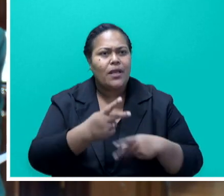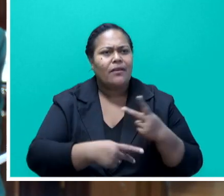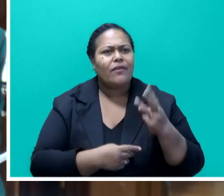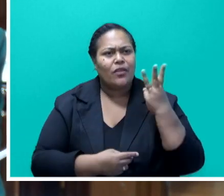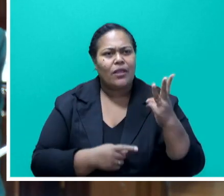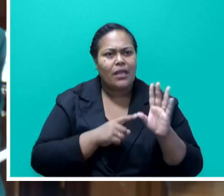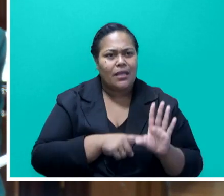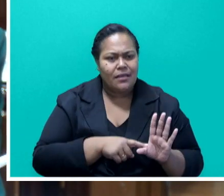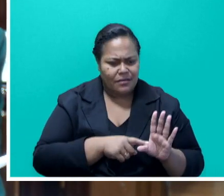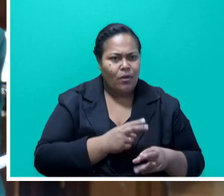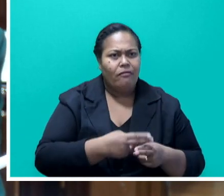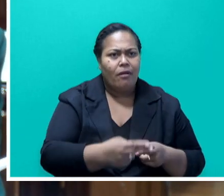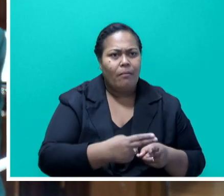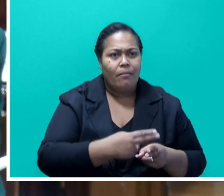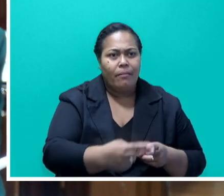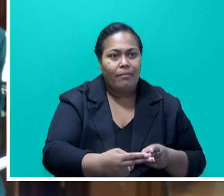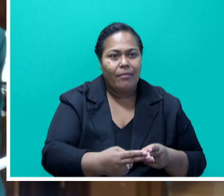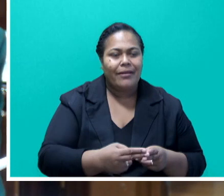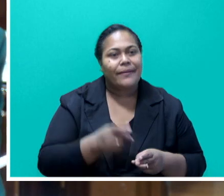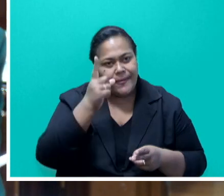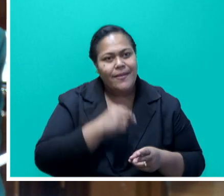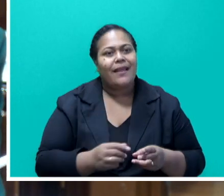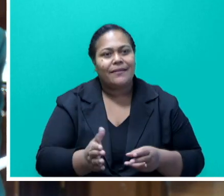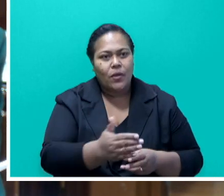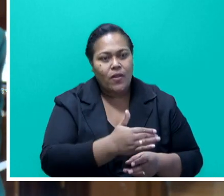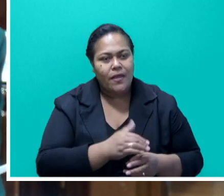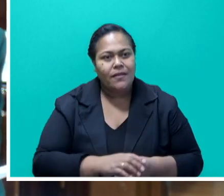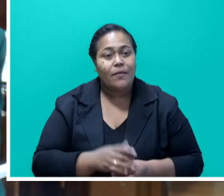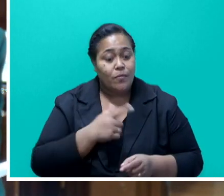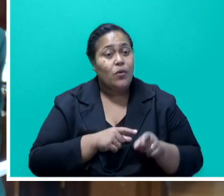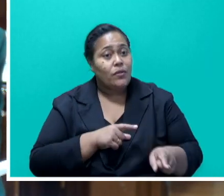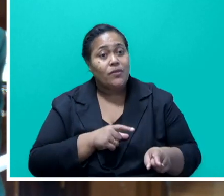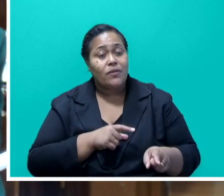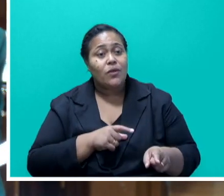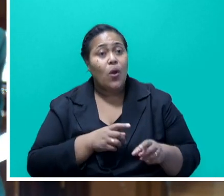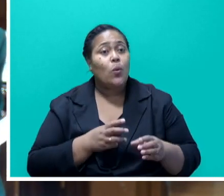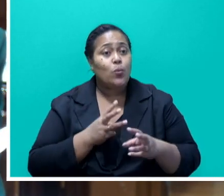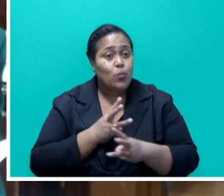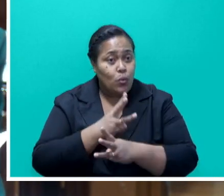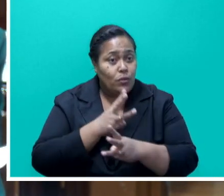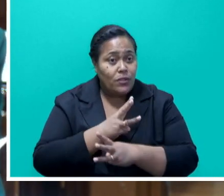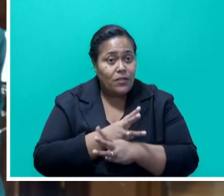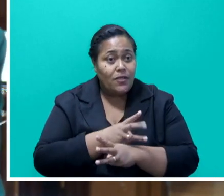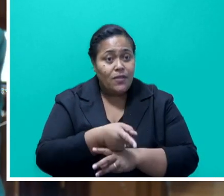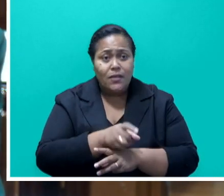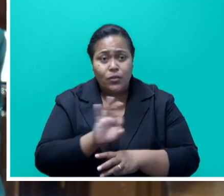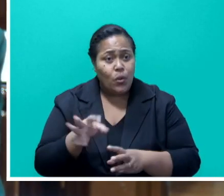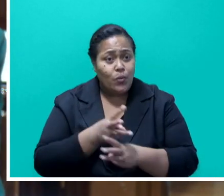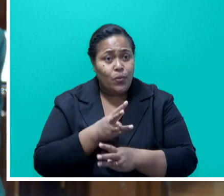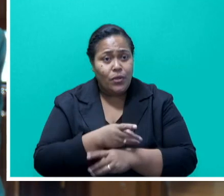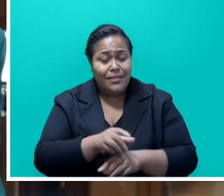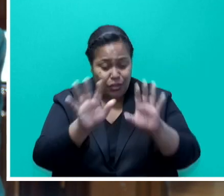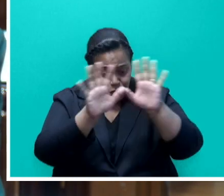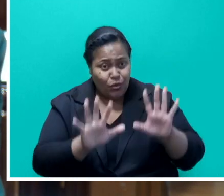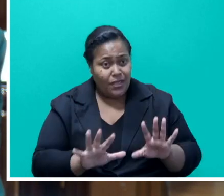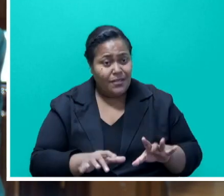planted. As they are not necessarily felled for wood and timber products, these trees can also be a part